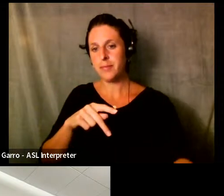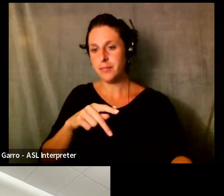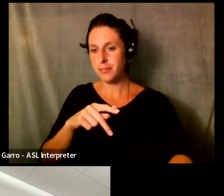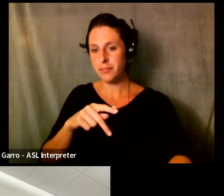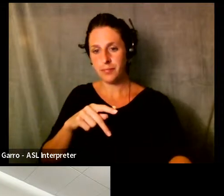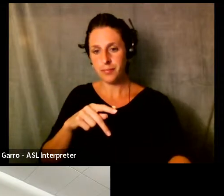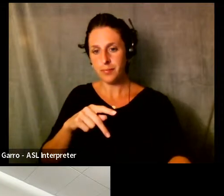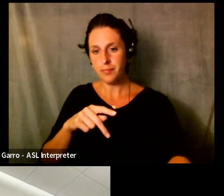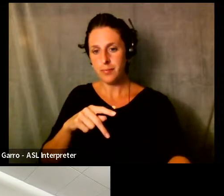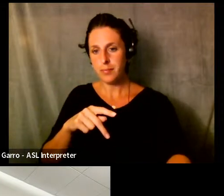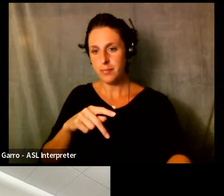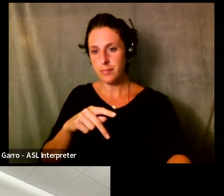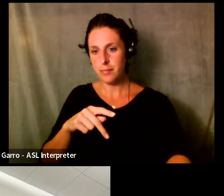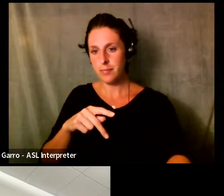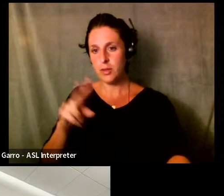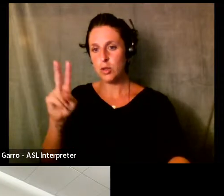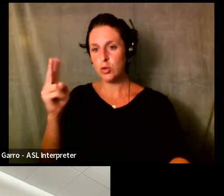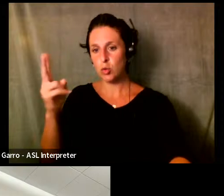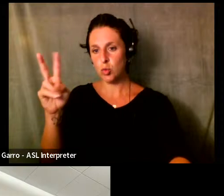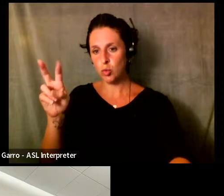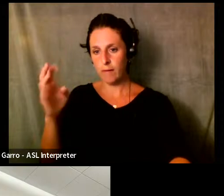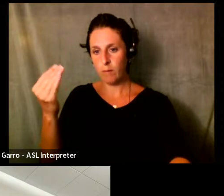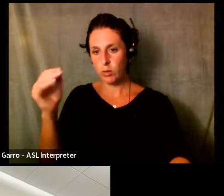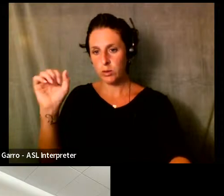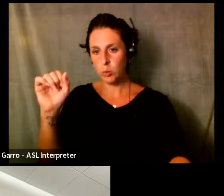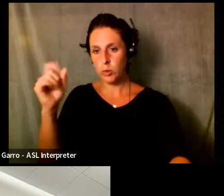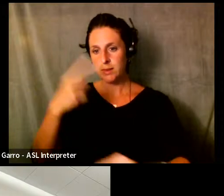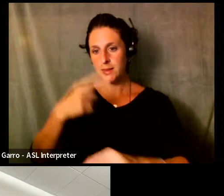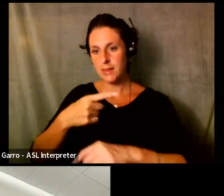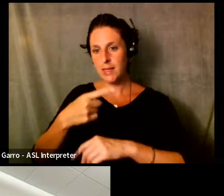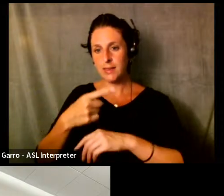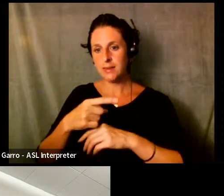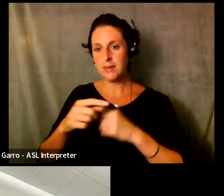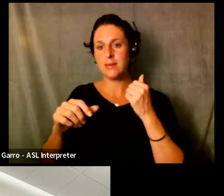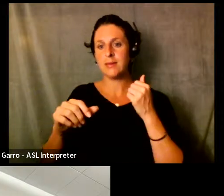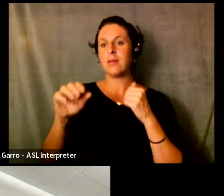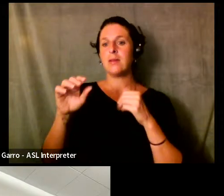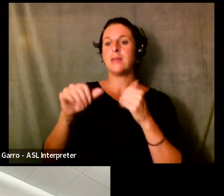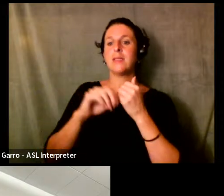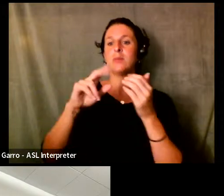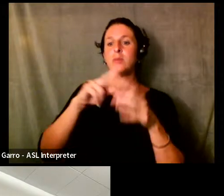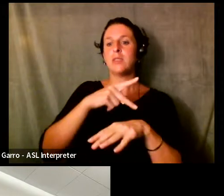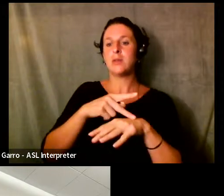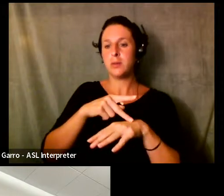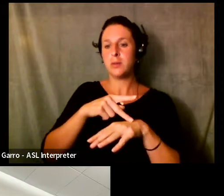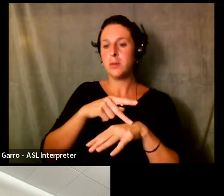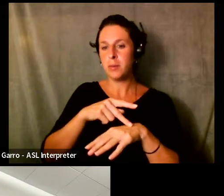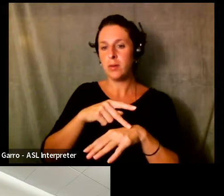at 214 workdays. Amy Malcolm, assistant principal at Burlingame High School, salary